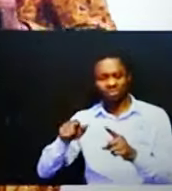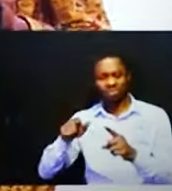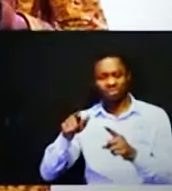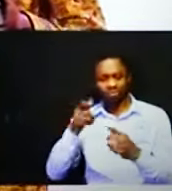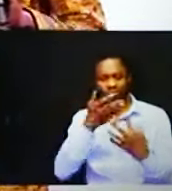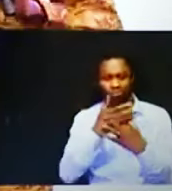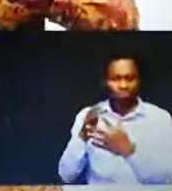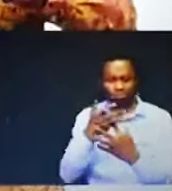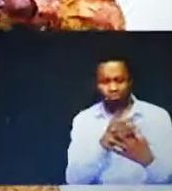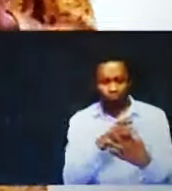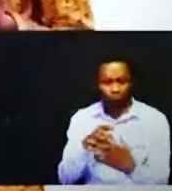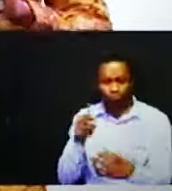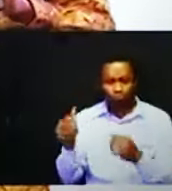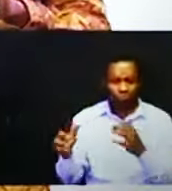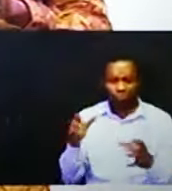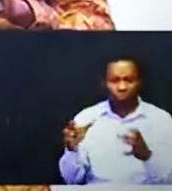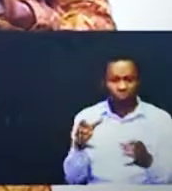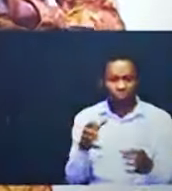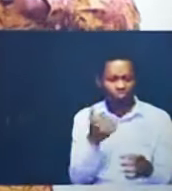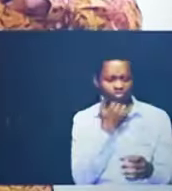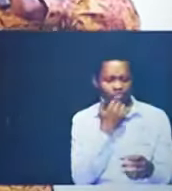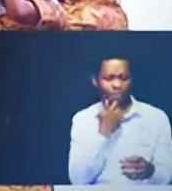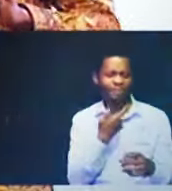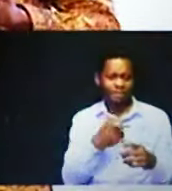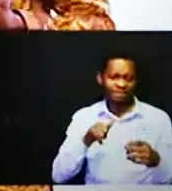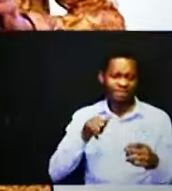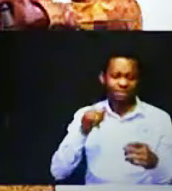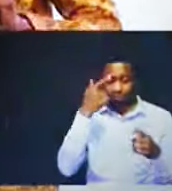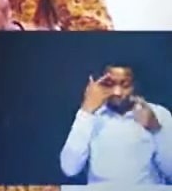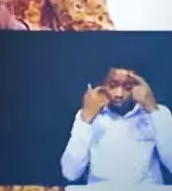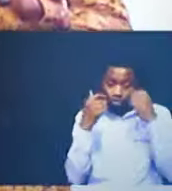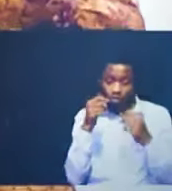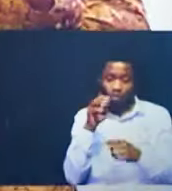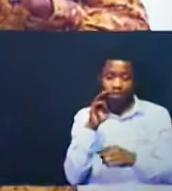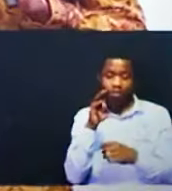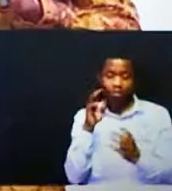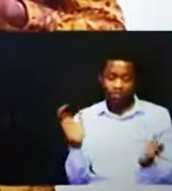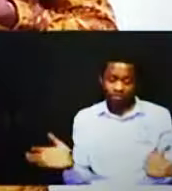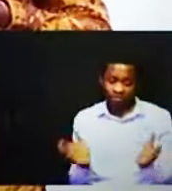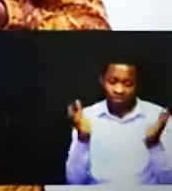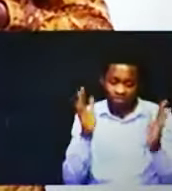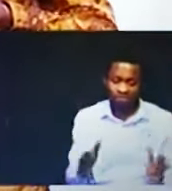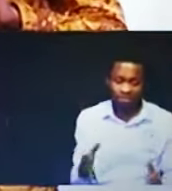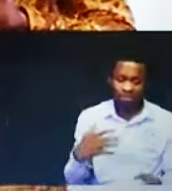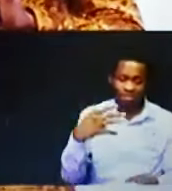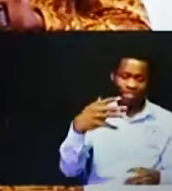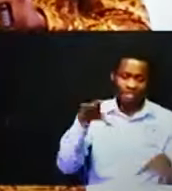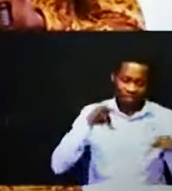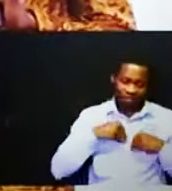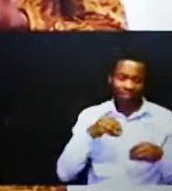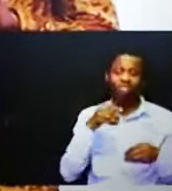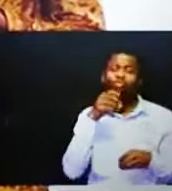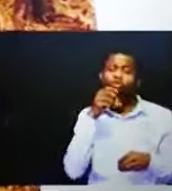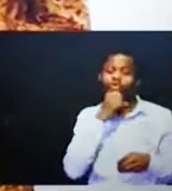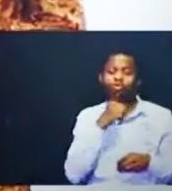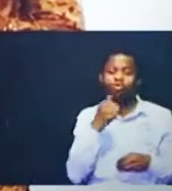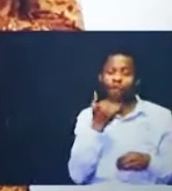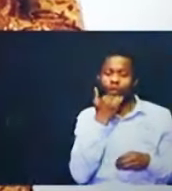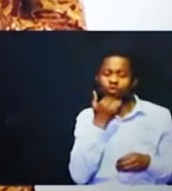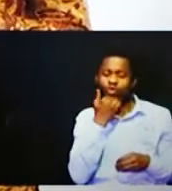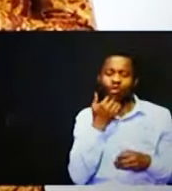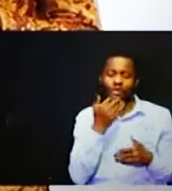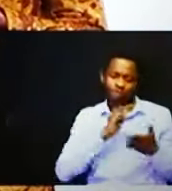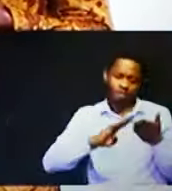se no won mo abribia mu no asema ba won no otwe won ben won ni oboa won. So between these two people, by their